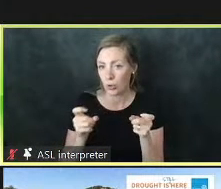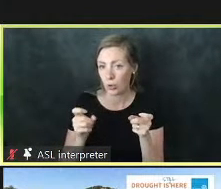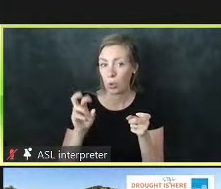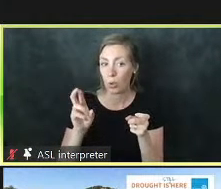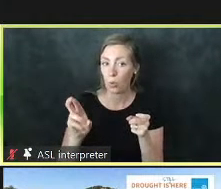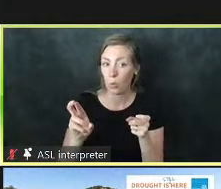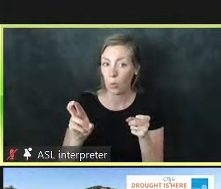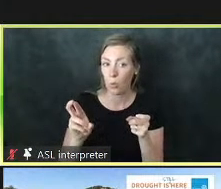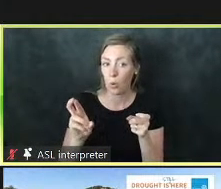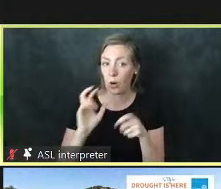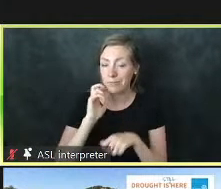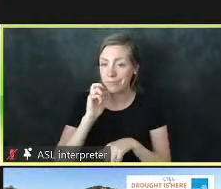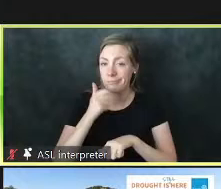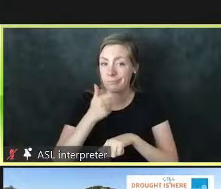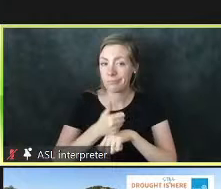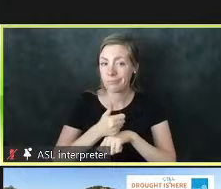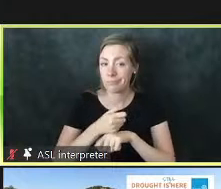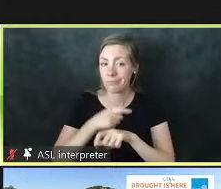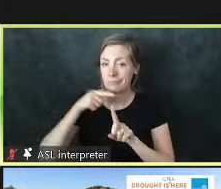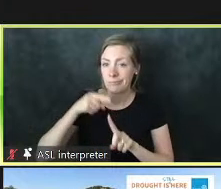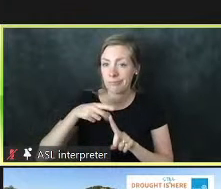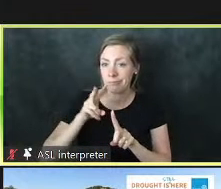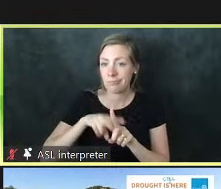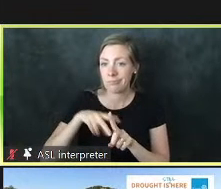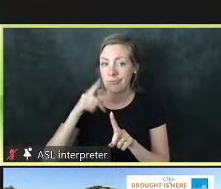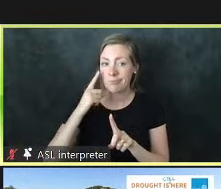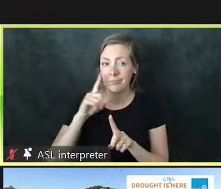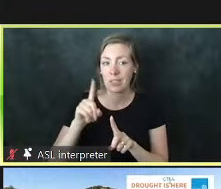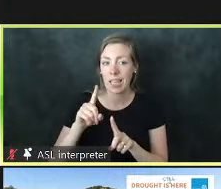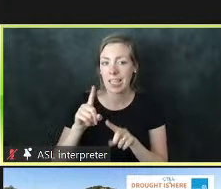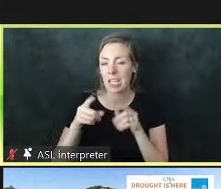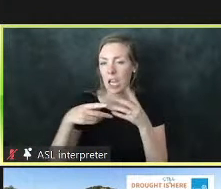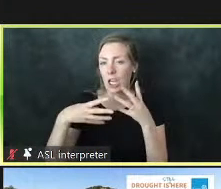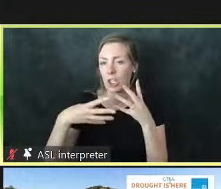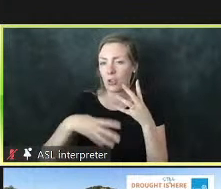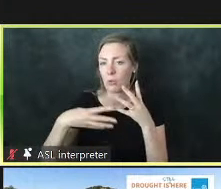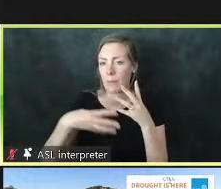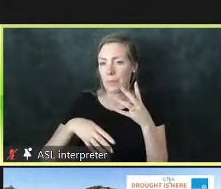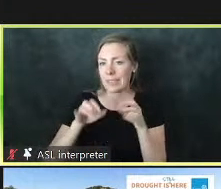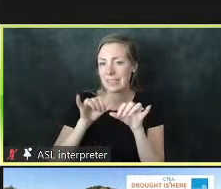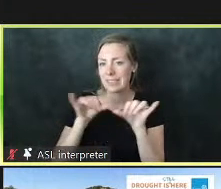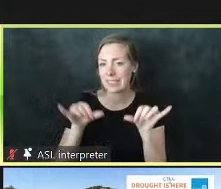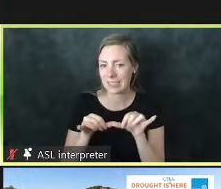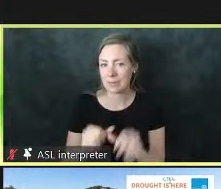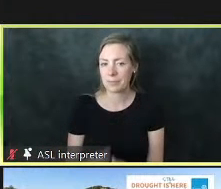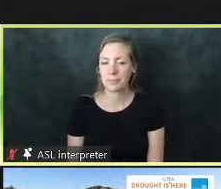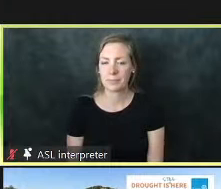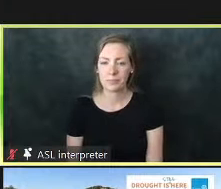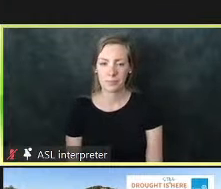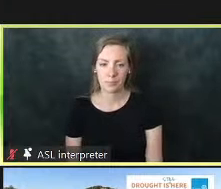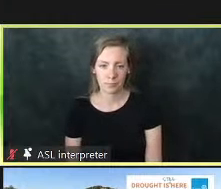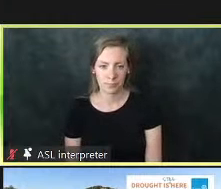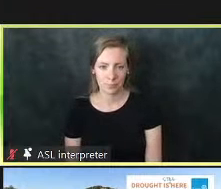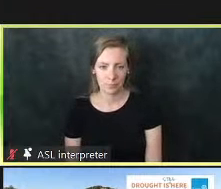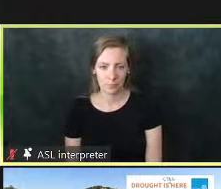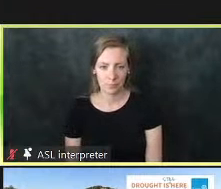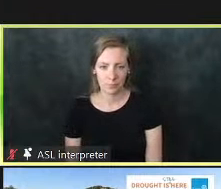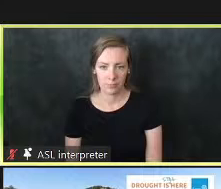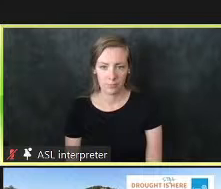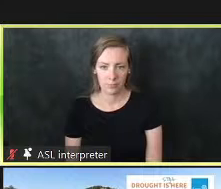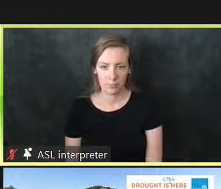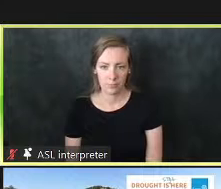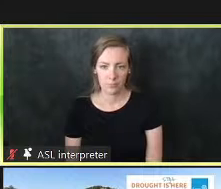el sistema de installing point irrigación, application irrigation such as drip instalando systems. cabezas que son más eficientes Next slide, para please.